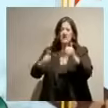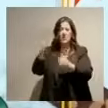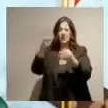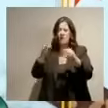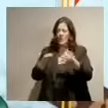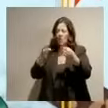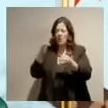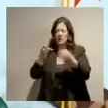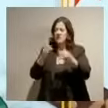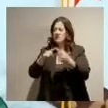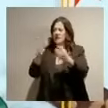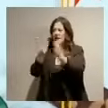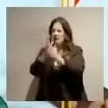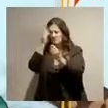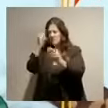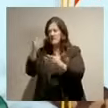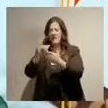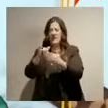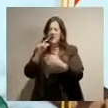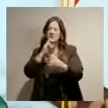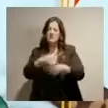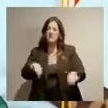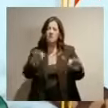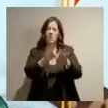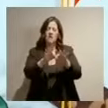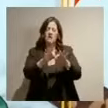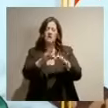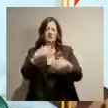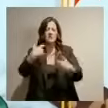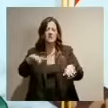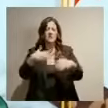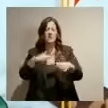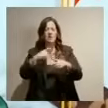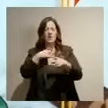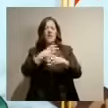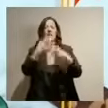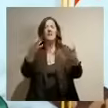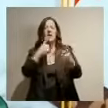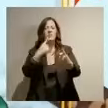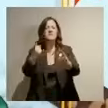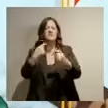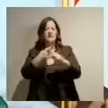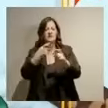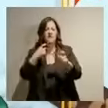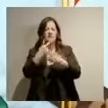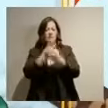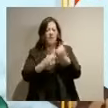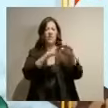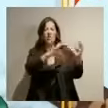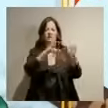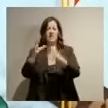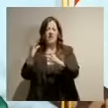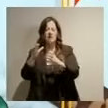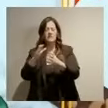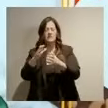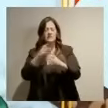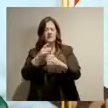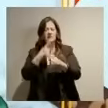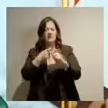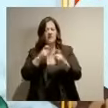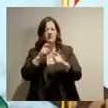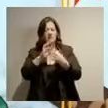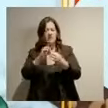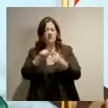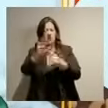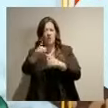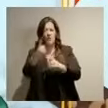those are demonstrable responses, not rhetorical, but demonstrable responses to both components of your question. Thank you. That was